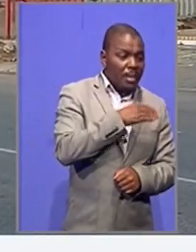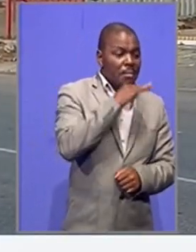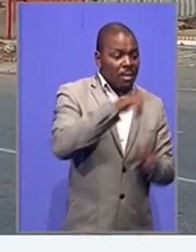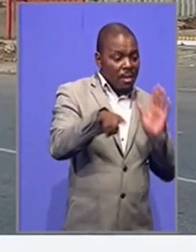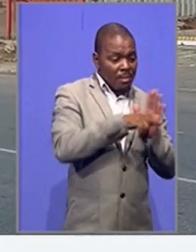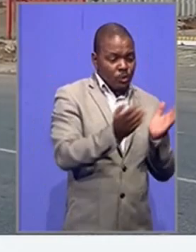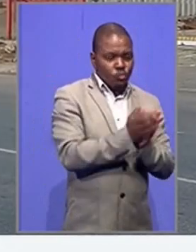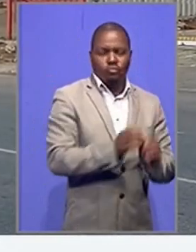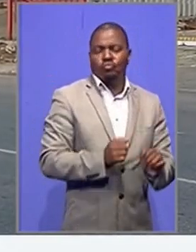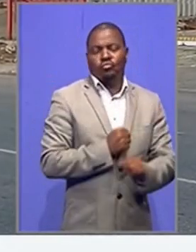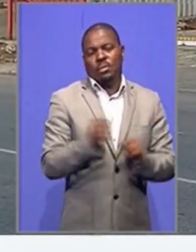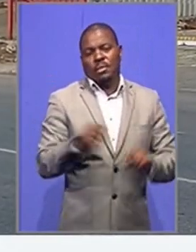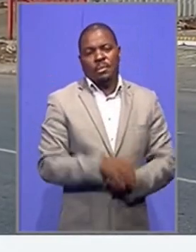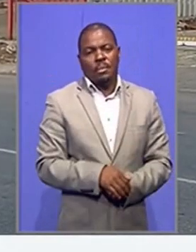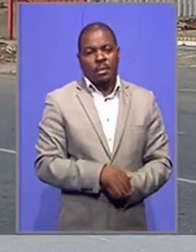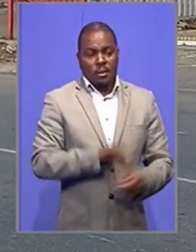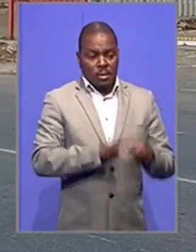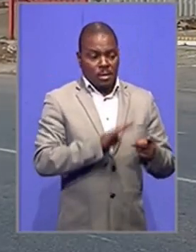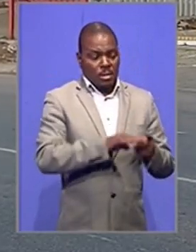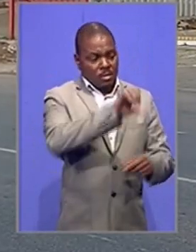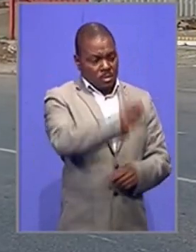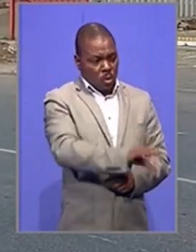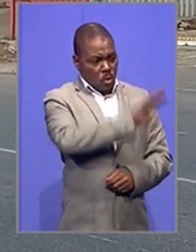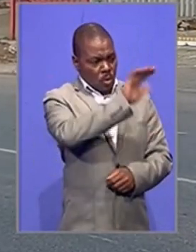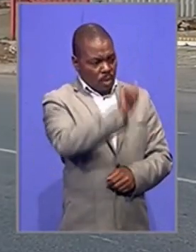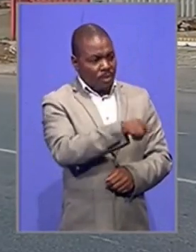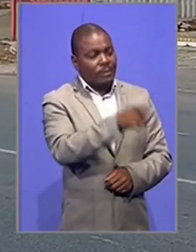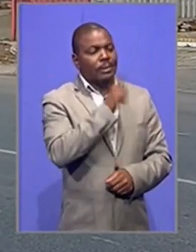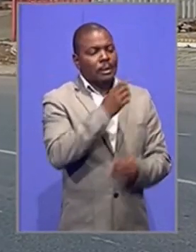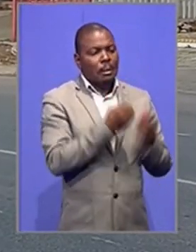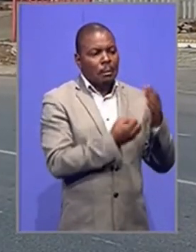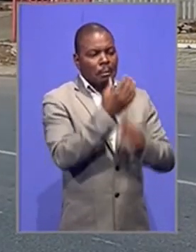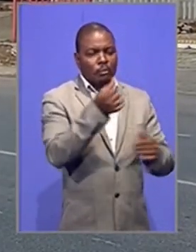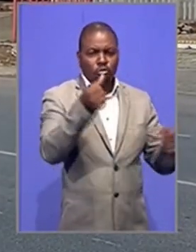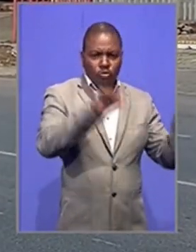lengwe kgoro e re Afrika Borwa e kgone go tšweletša barutiši ba mmalwa go dithuto tša